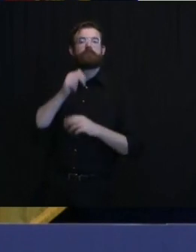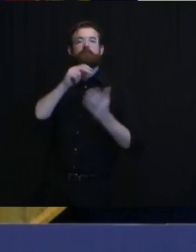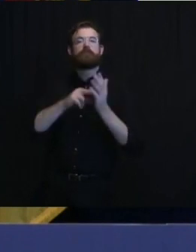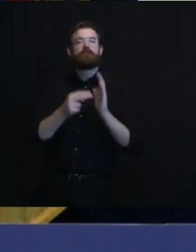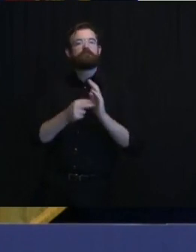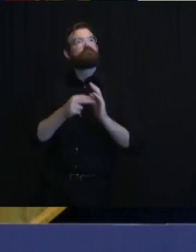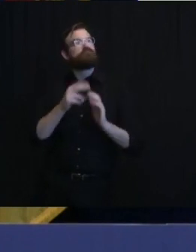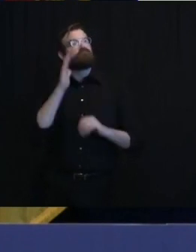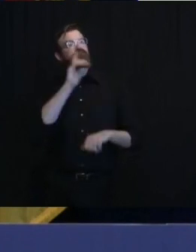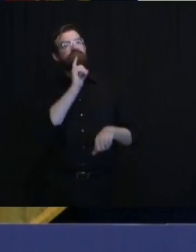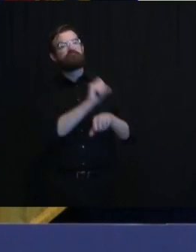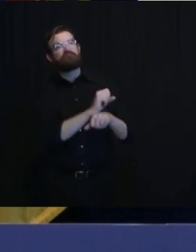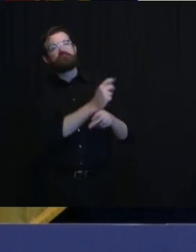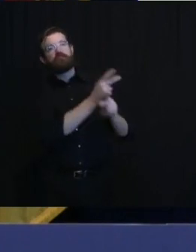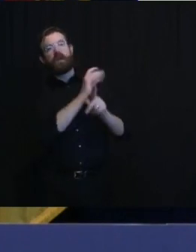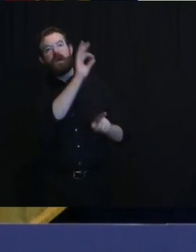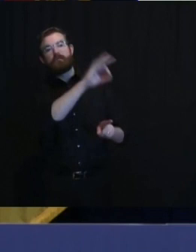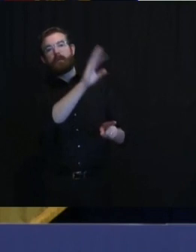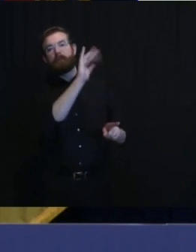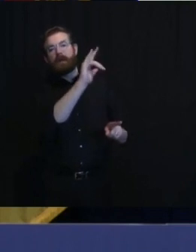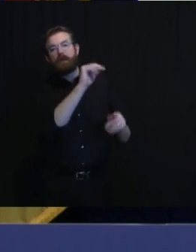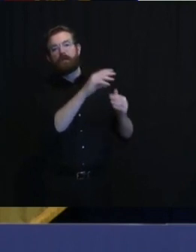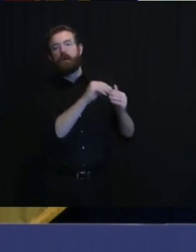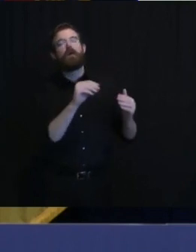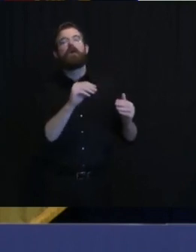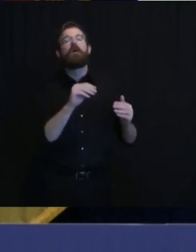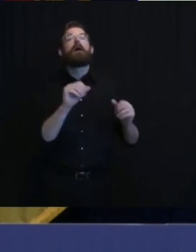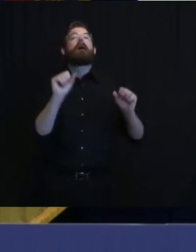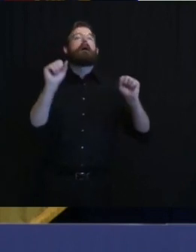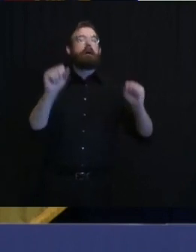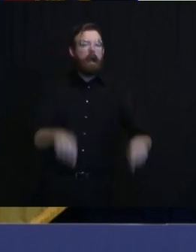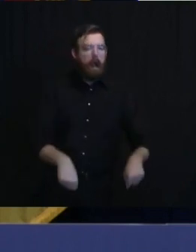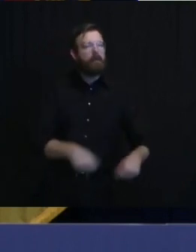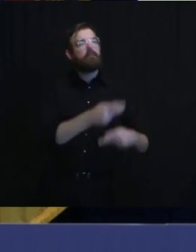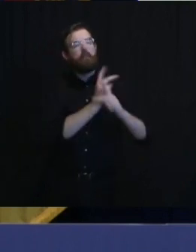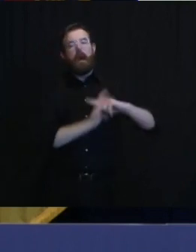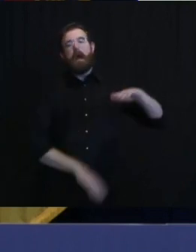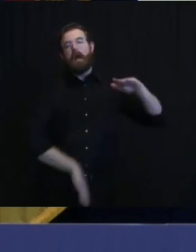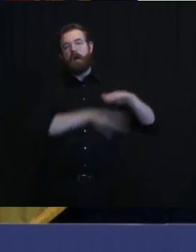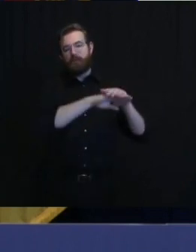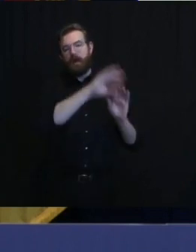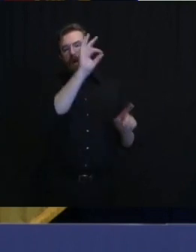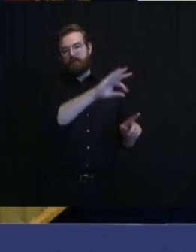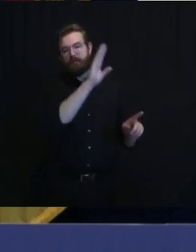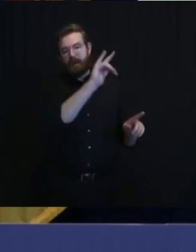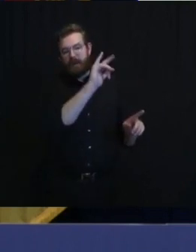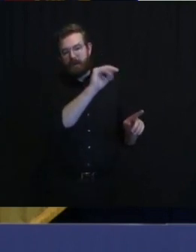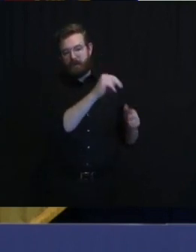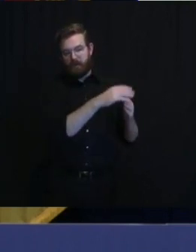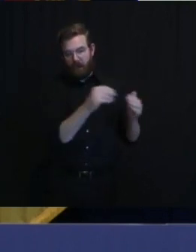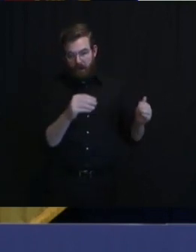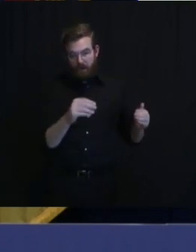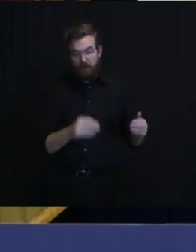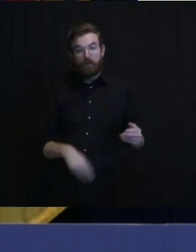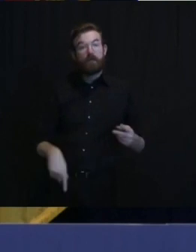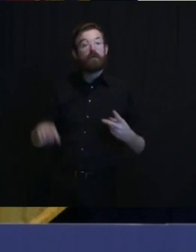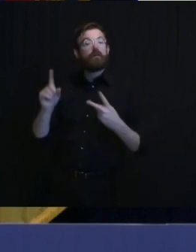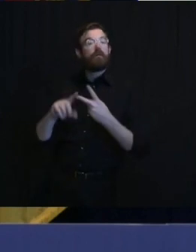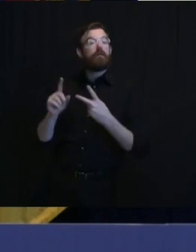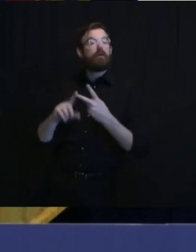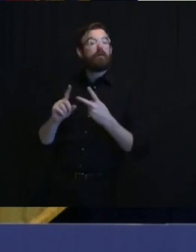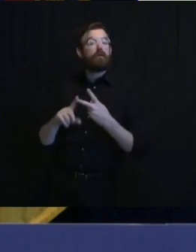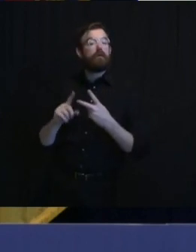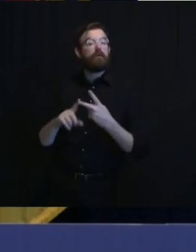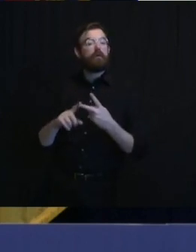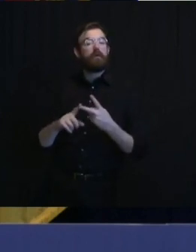There's nothing in the borrowing bill is a misconception. There's nothing in any version of the borrowing bill that would mandate a revenue increase to pay for these bonds. So I just want to be